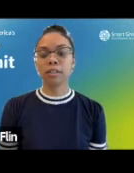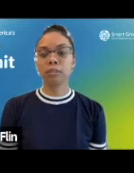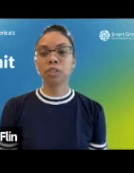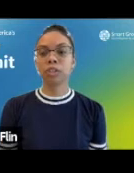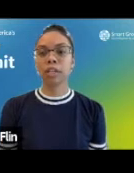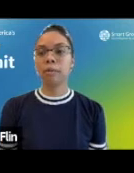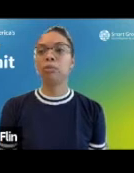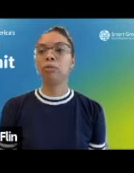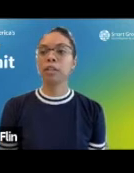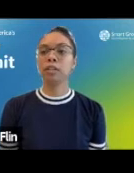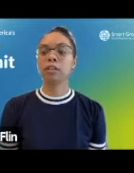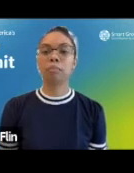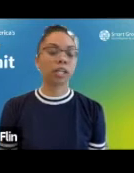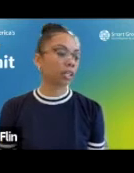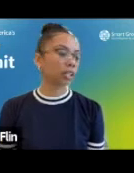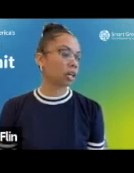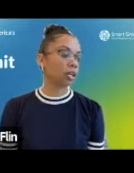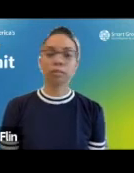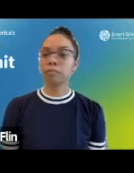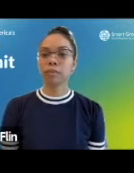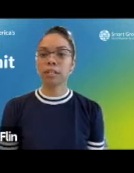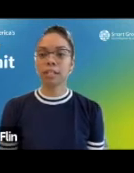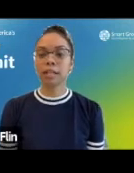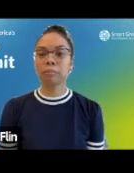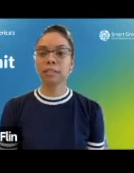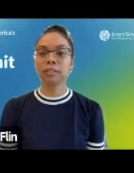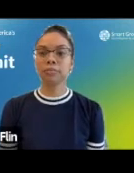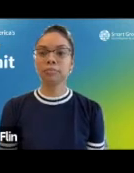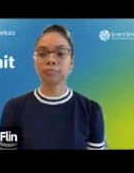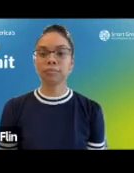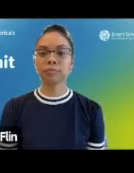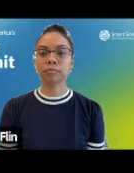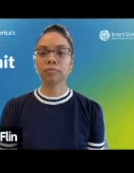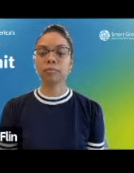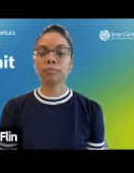cleaning this portion up and moving the project along. Next slide, please.